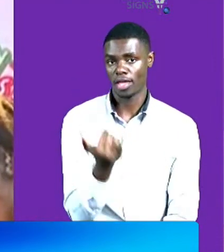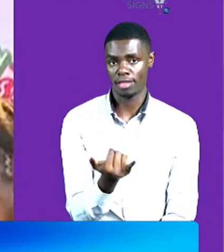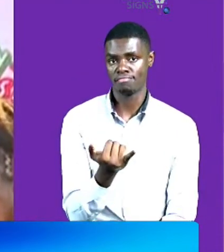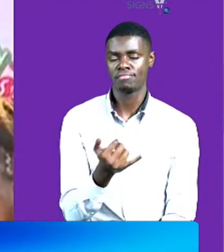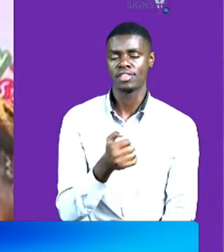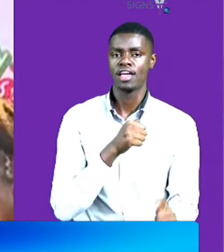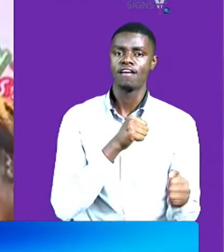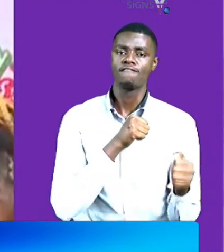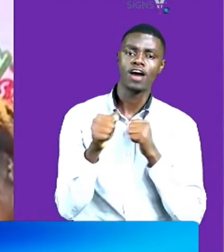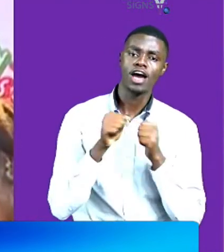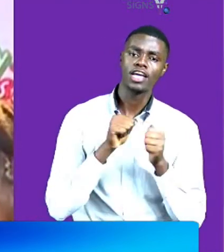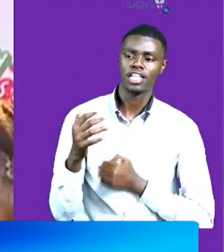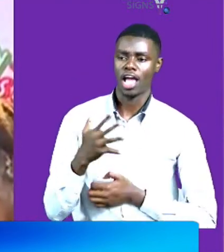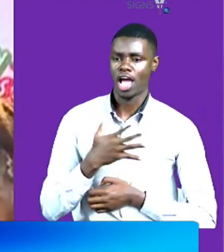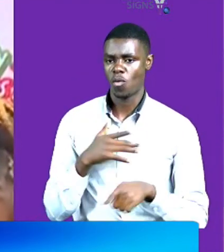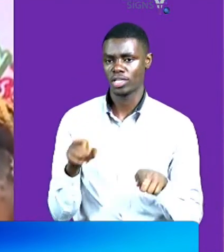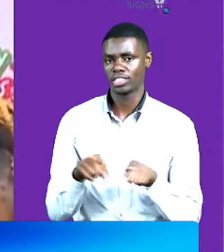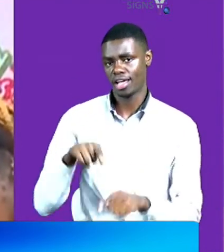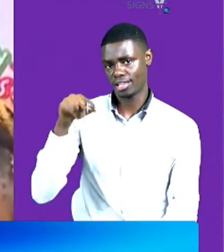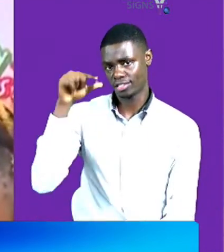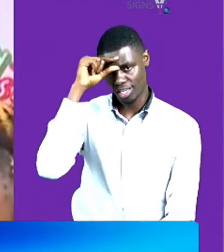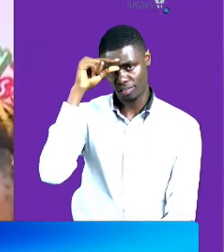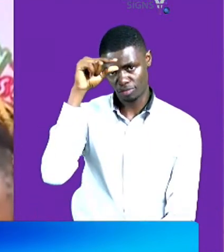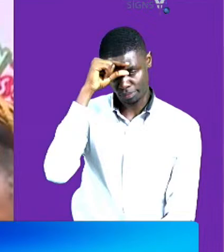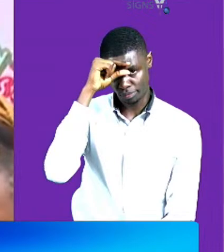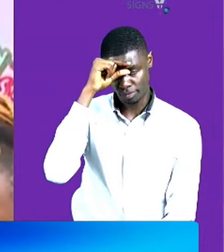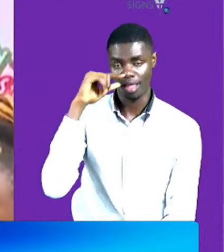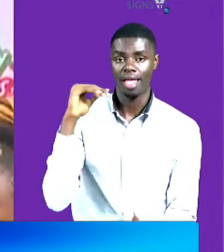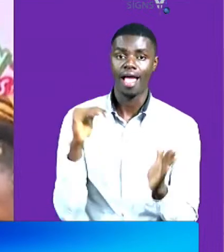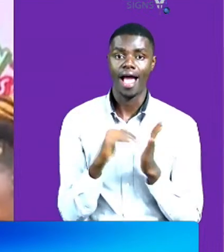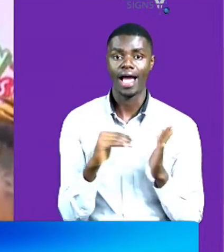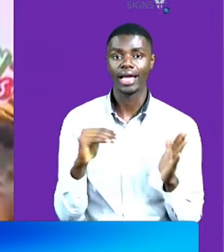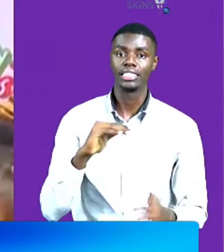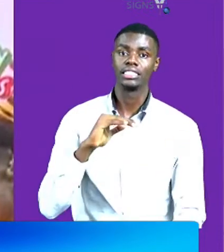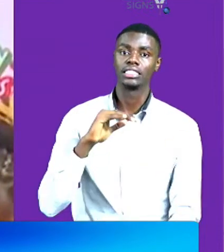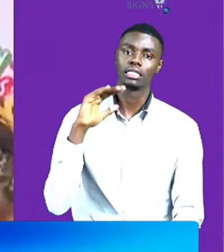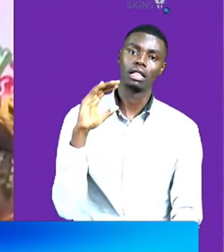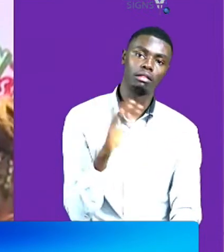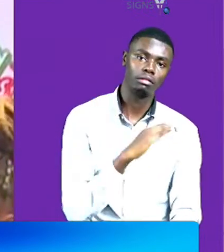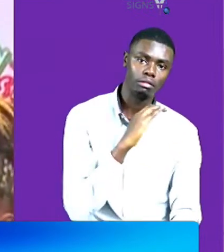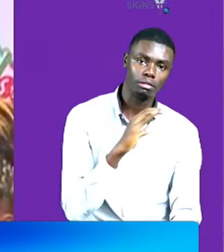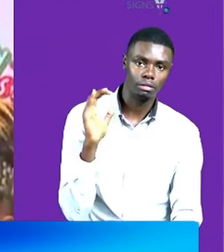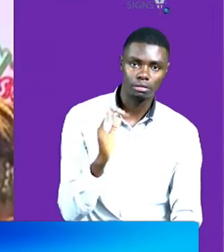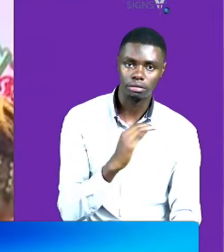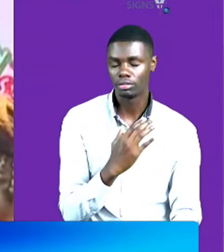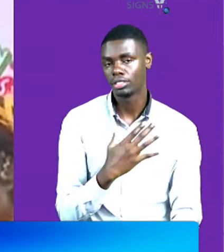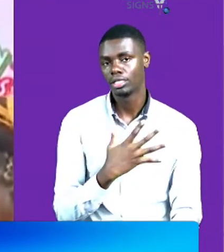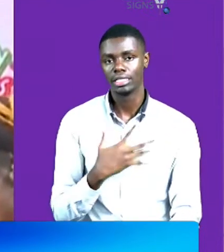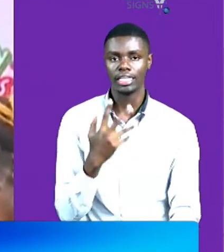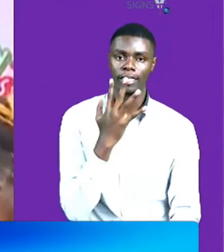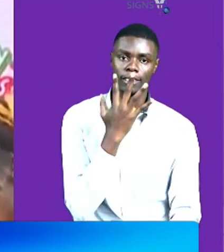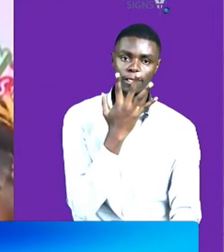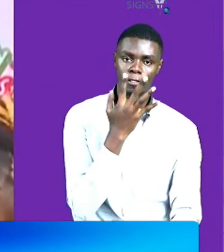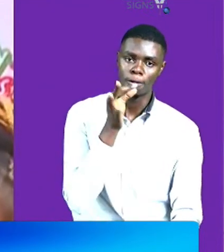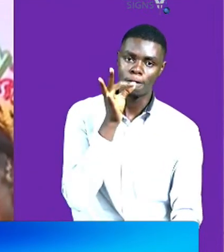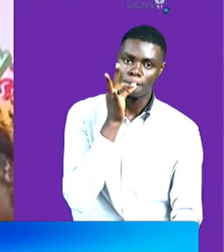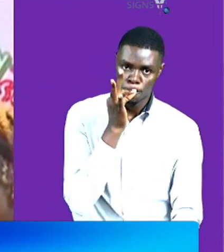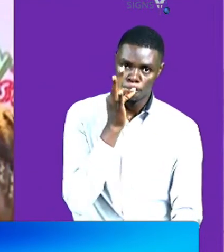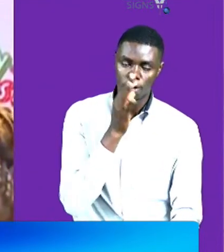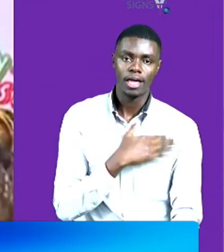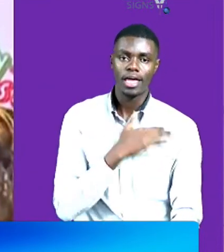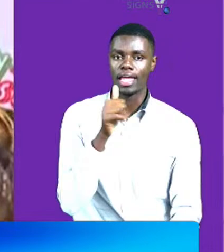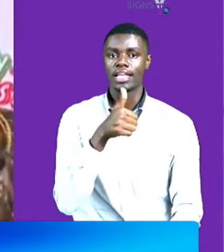vita yetu kama serikali dhidi ya pombe haramu na uvutaji wa bangi na madawa zingine